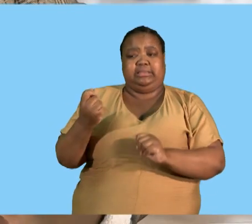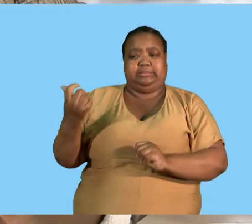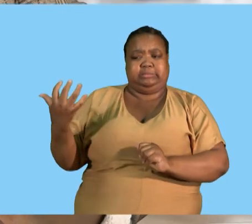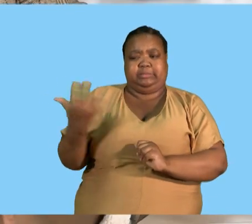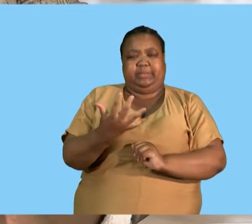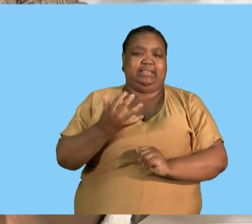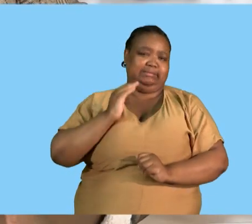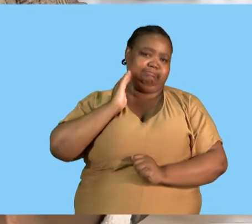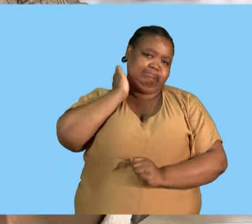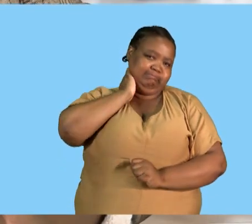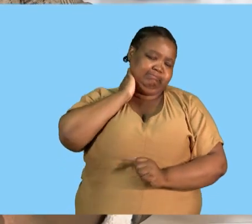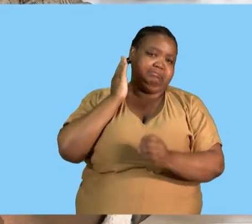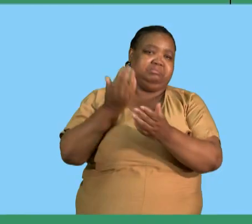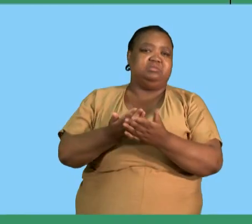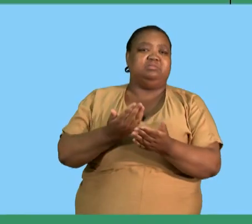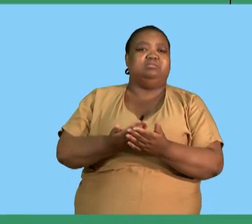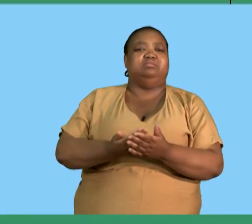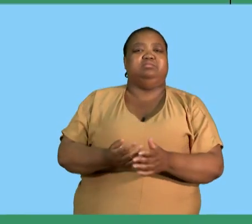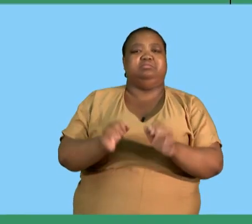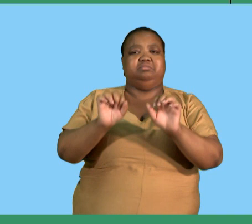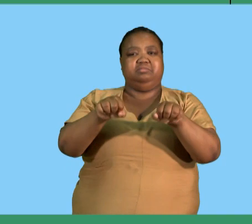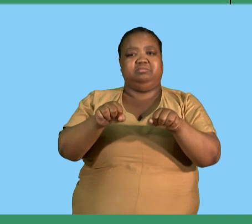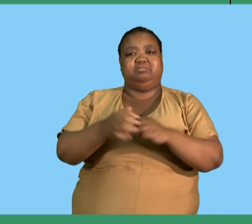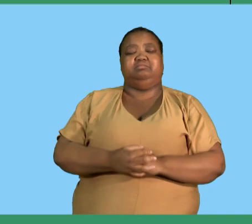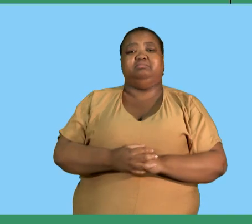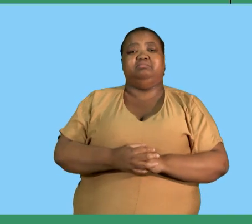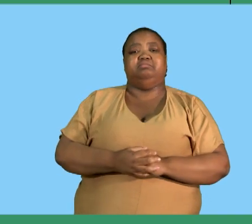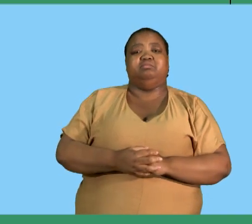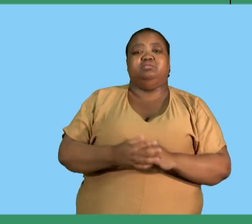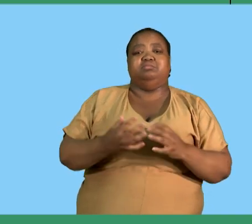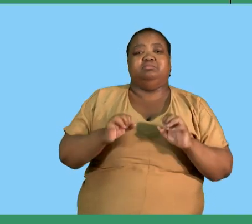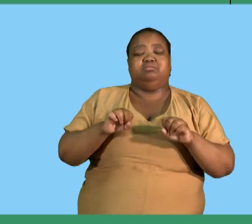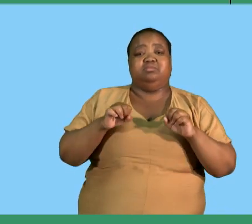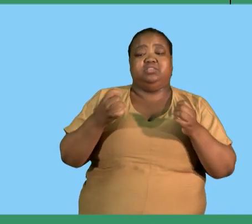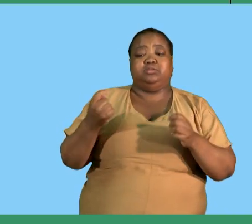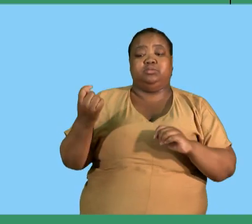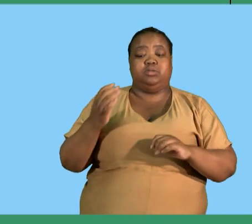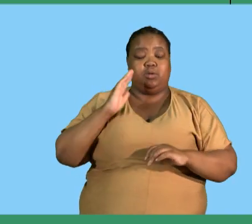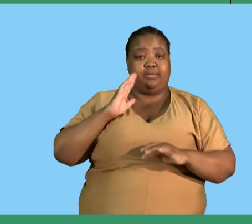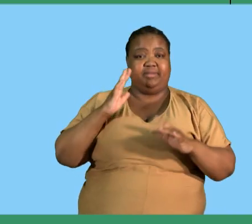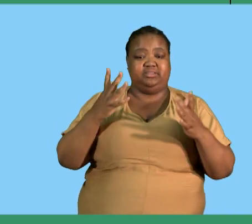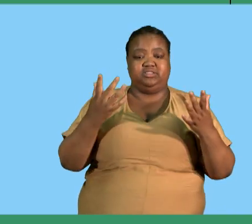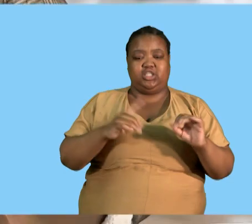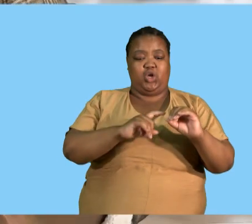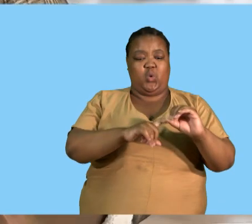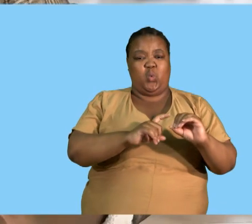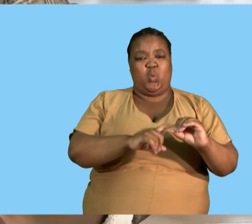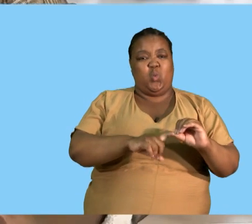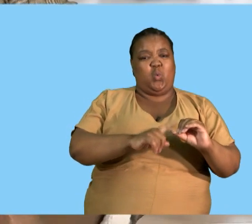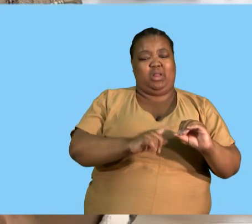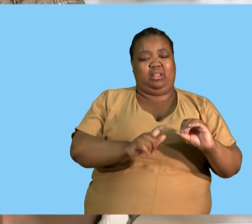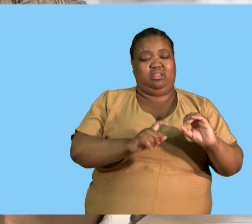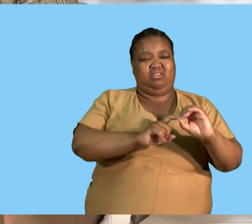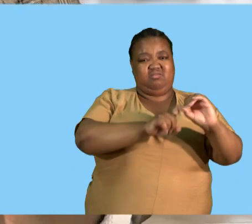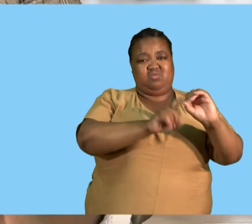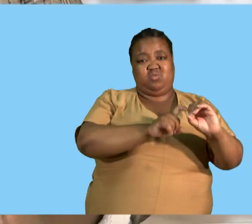ridiculous. Right, and then like charging higher for goods of inferior quality in rural areas. Why? Because you know that